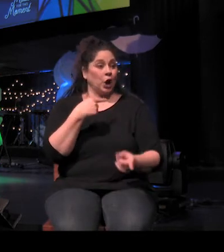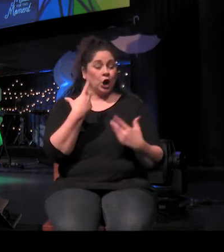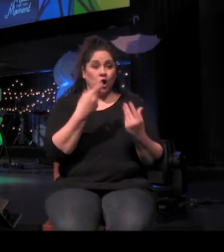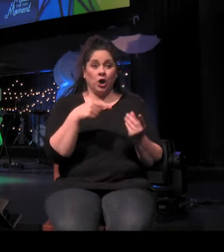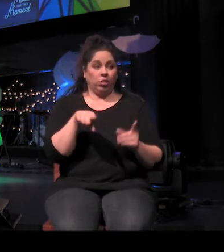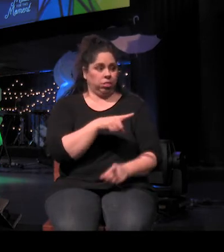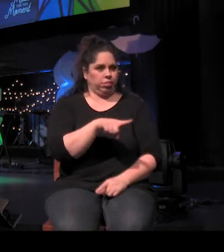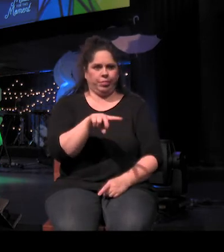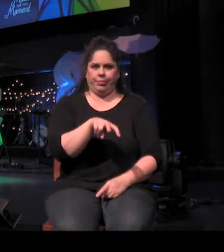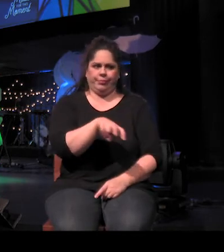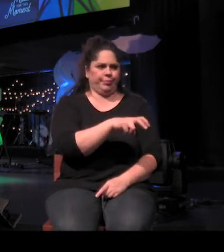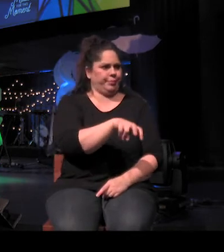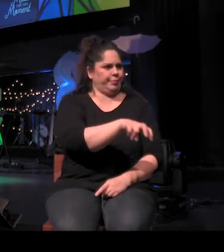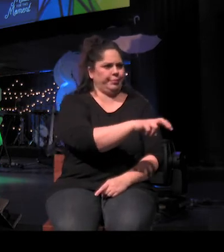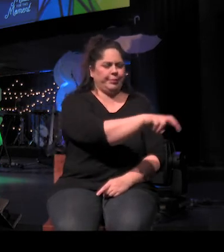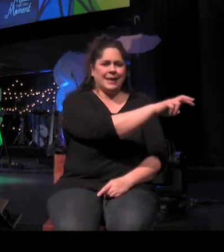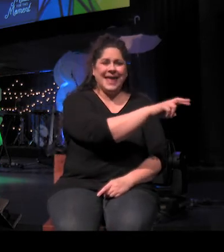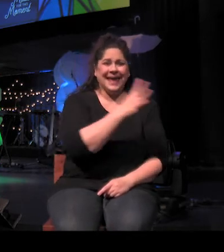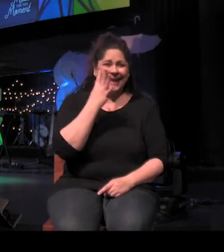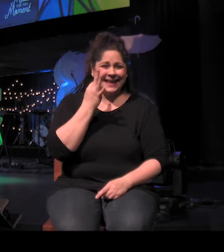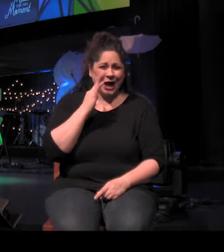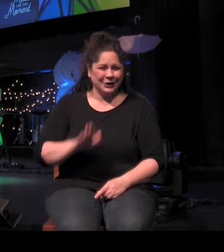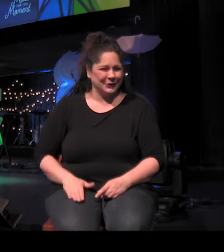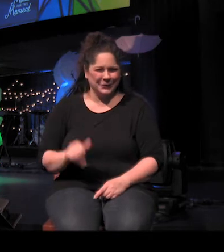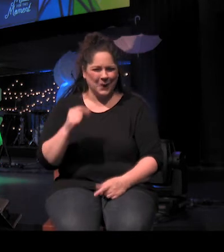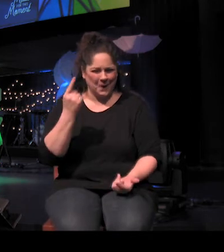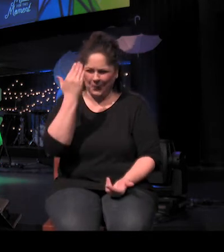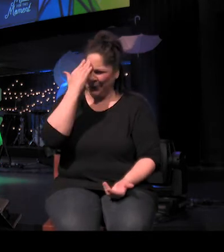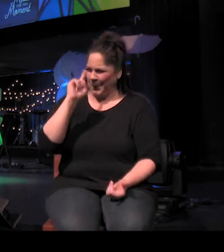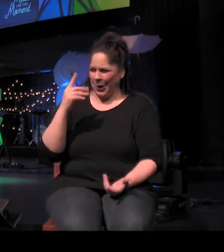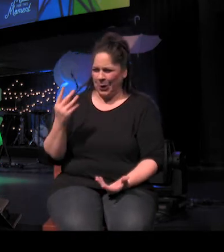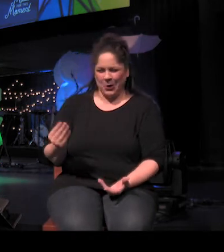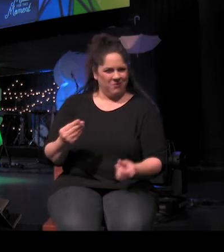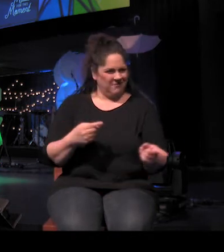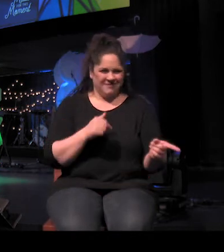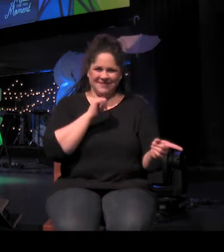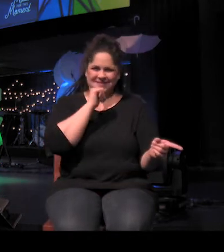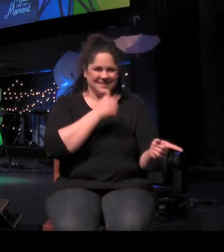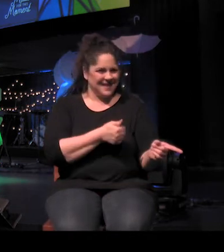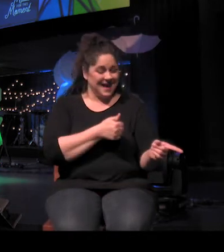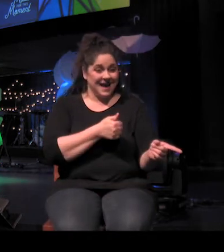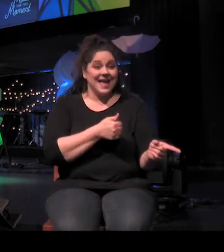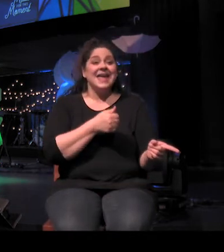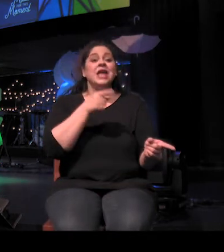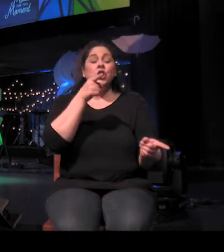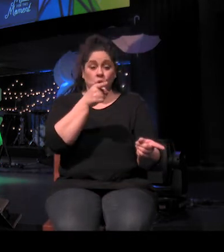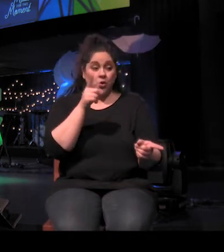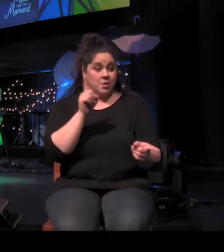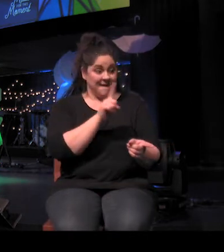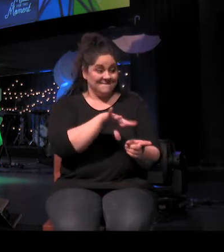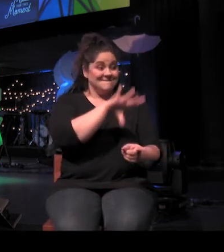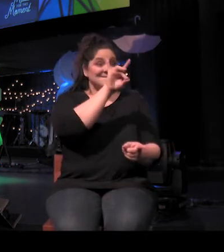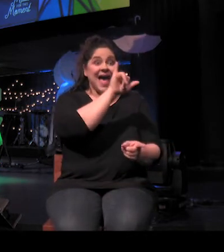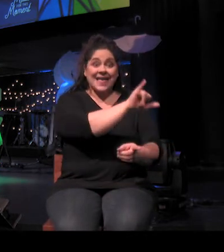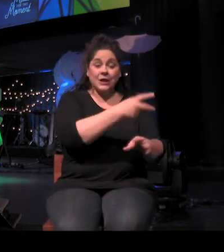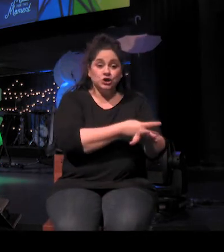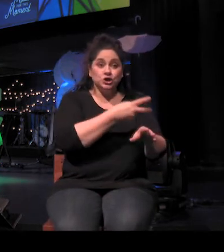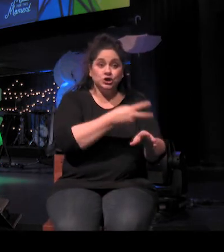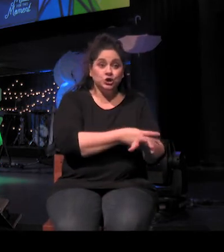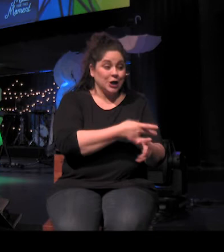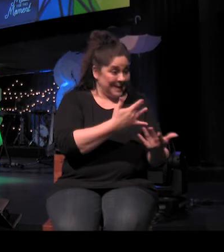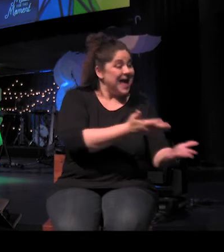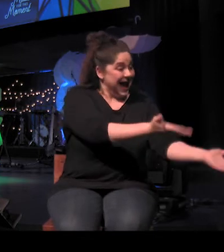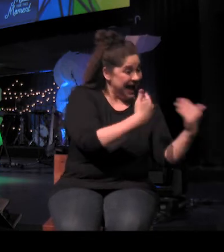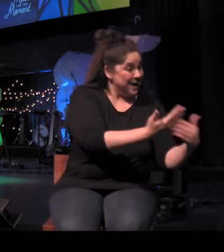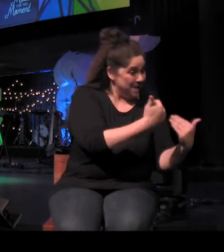in a way that a cat or dog never does. Even when you find a lost sheep, it will not follow you home. When